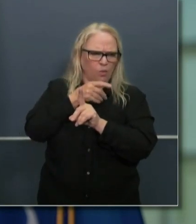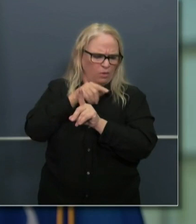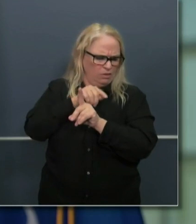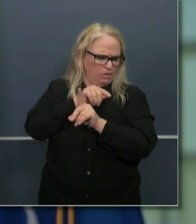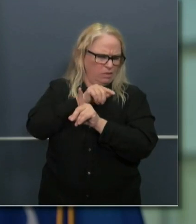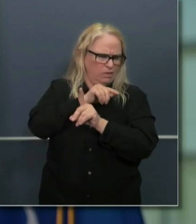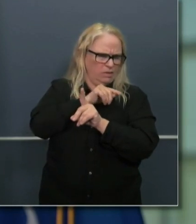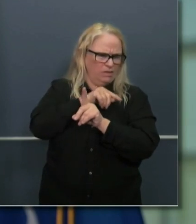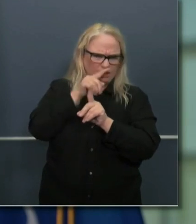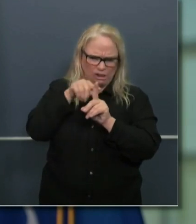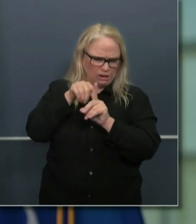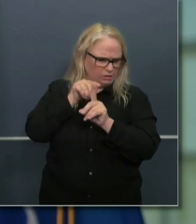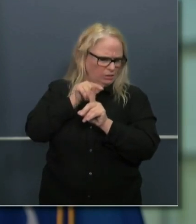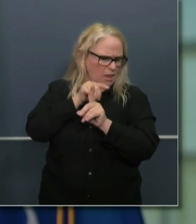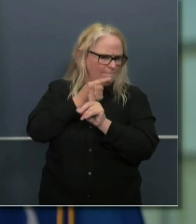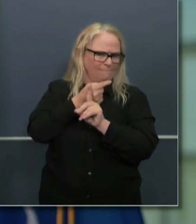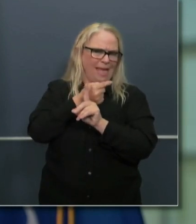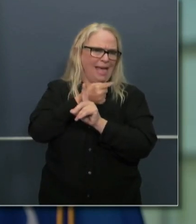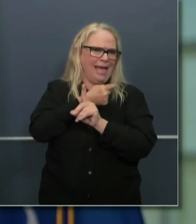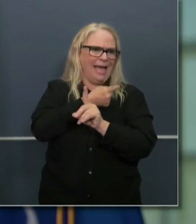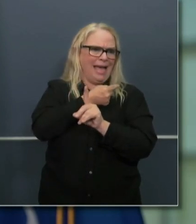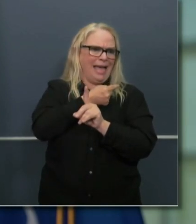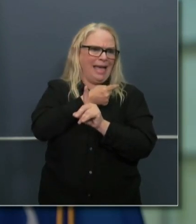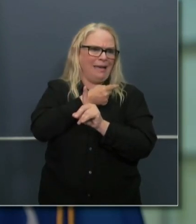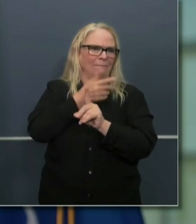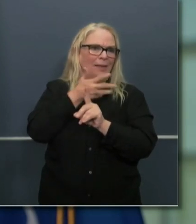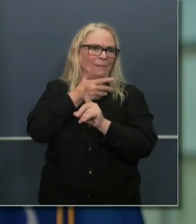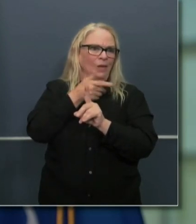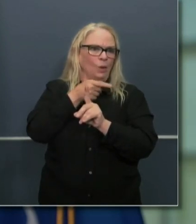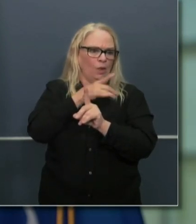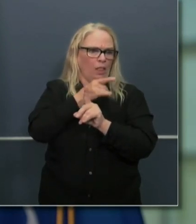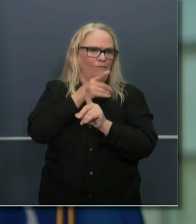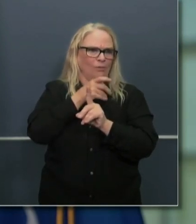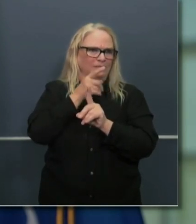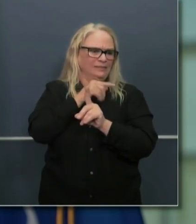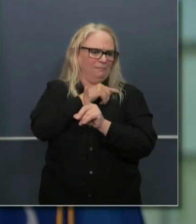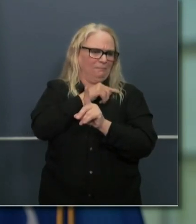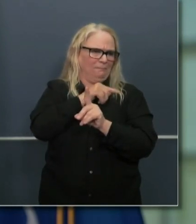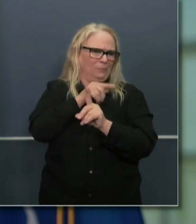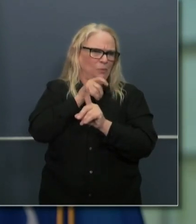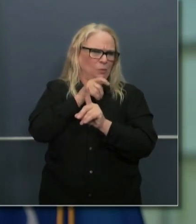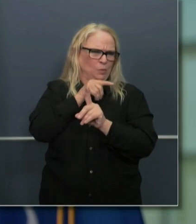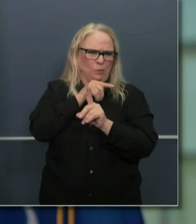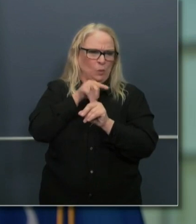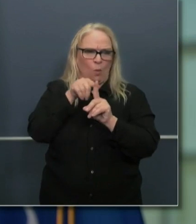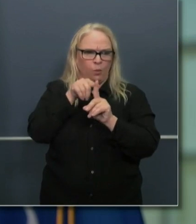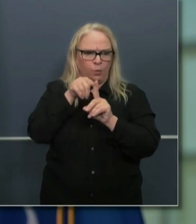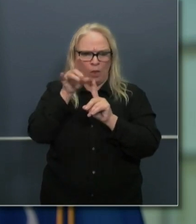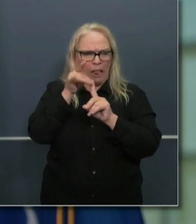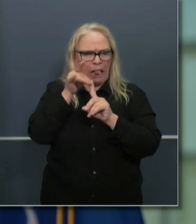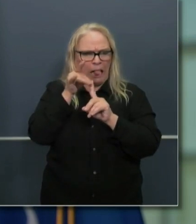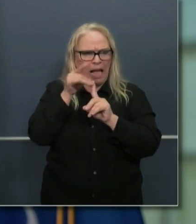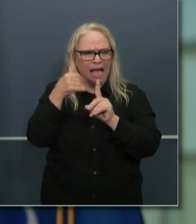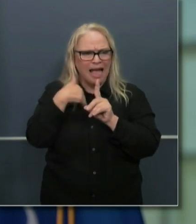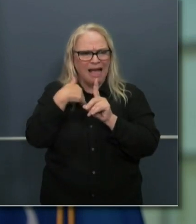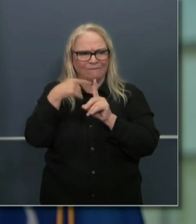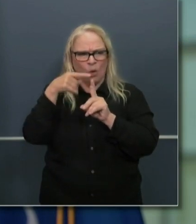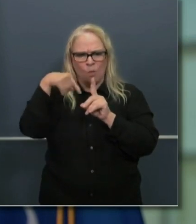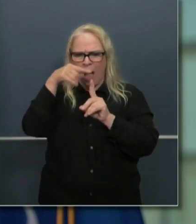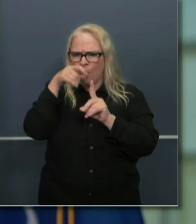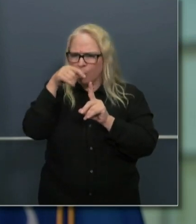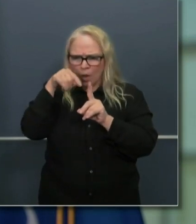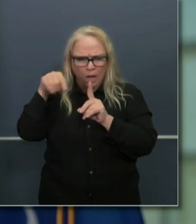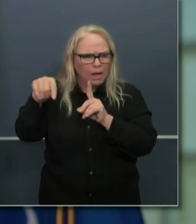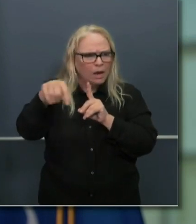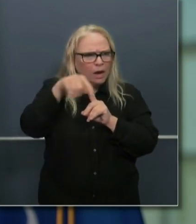that have contracted COVID-19 or have been proximate to those that have contracted it, that